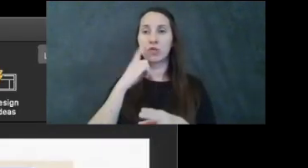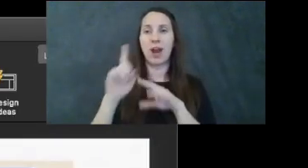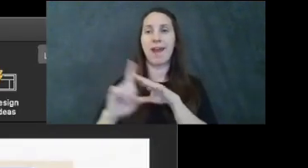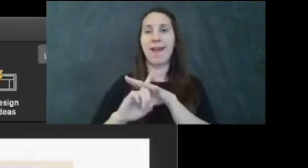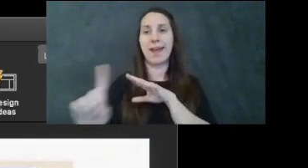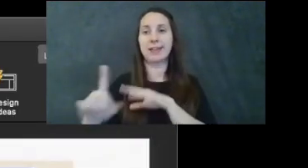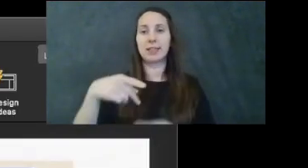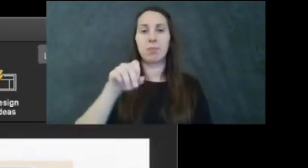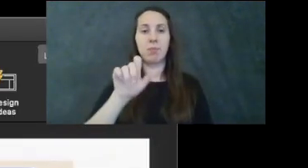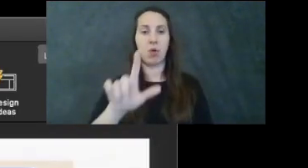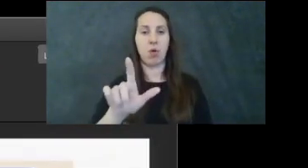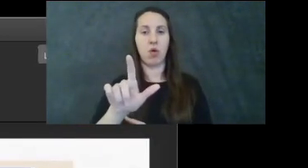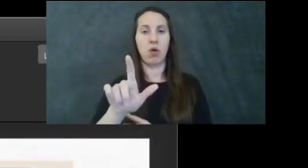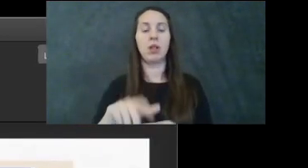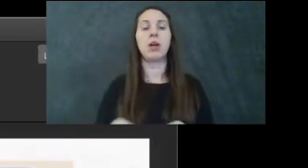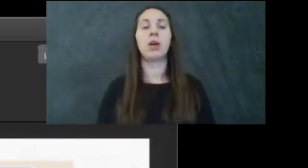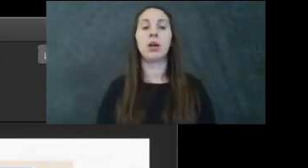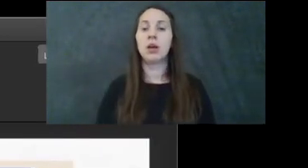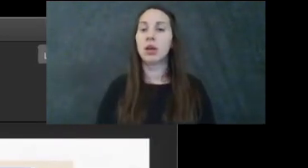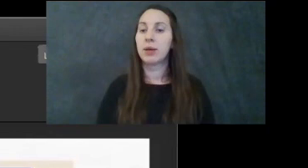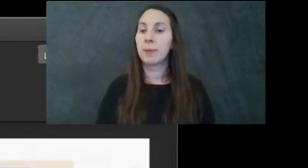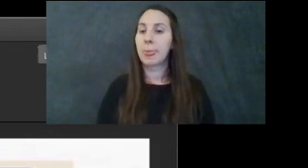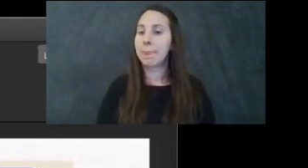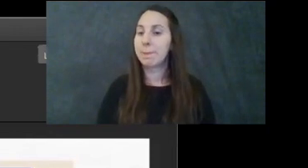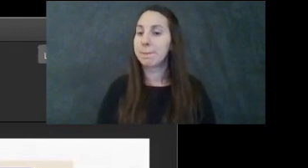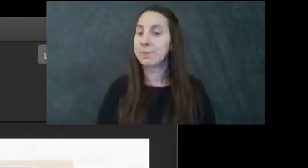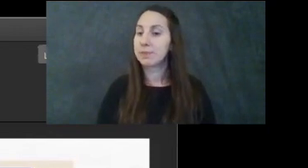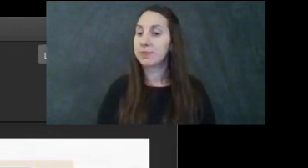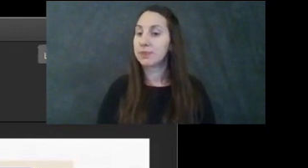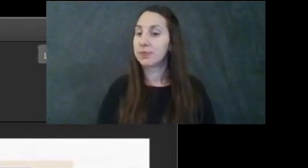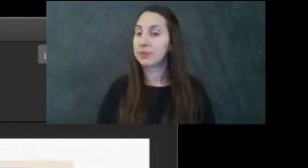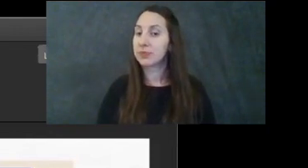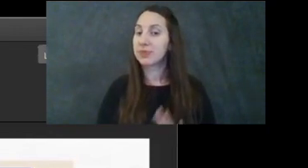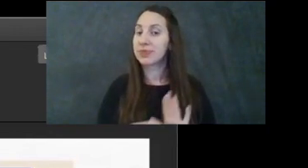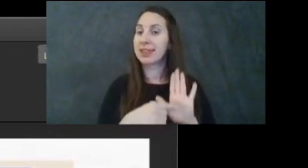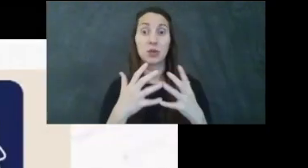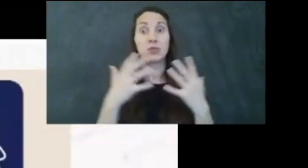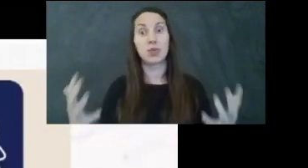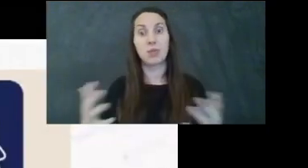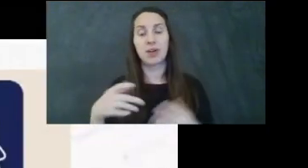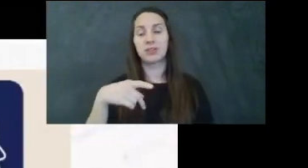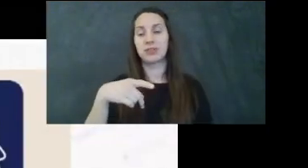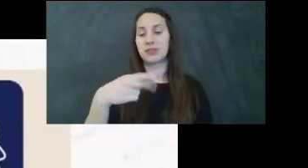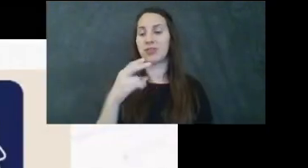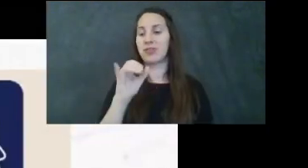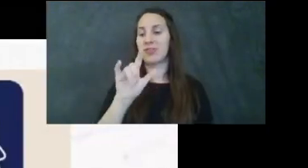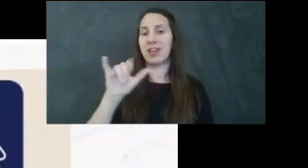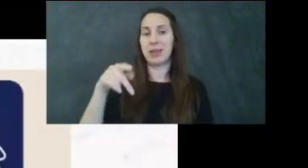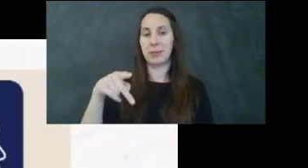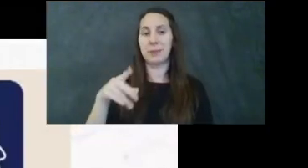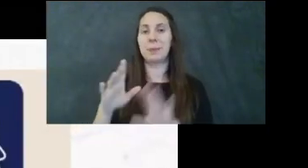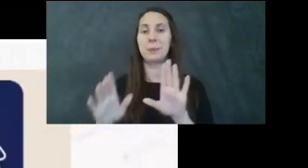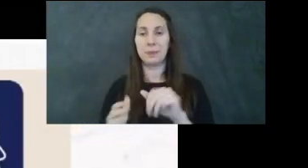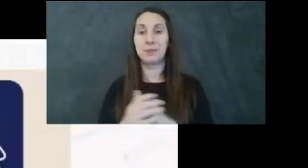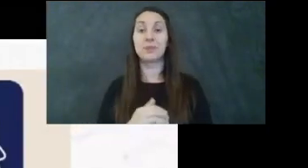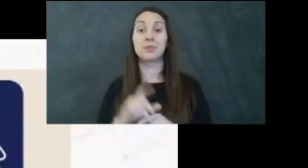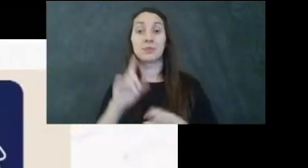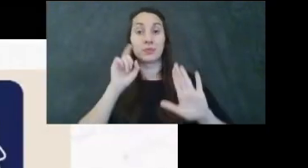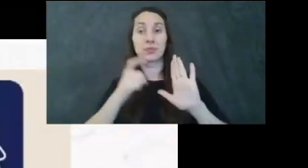And the error on this is plus or minus 2%. So if we look at the first